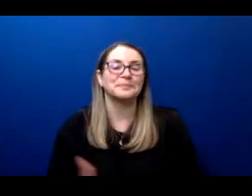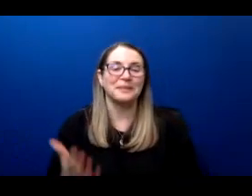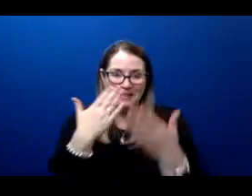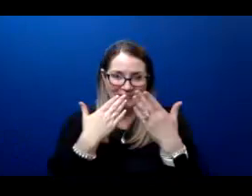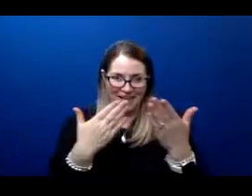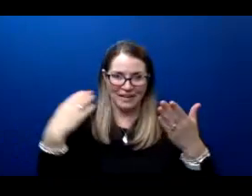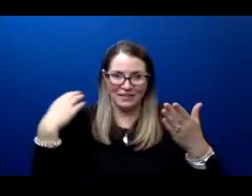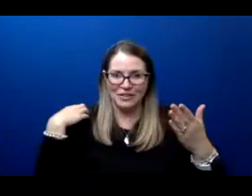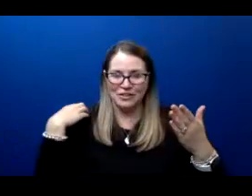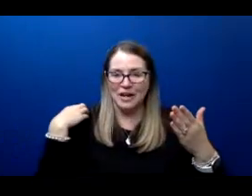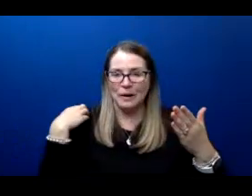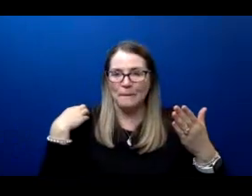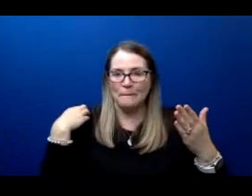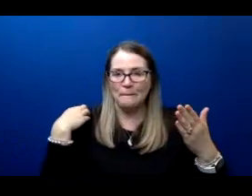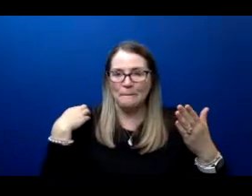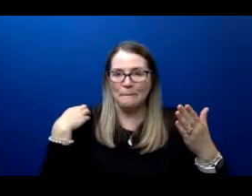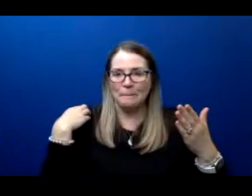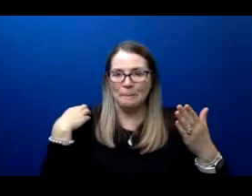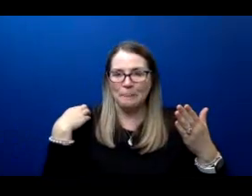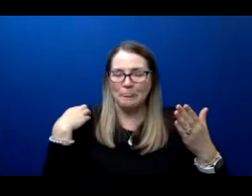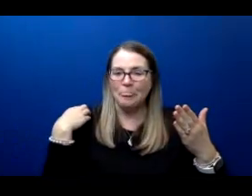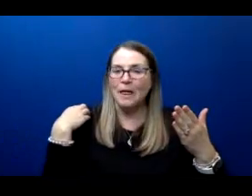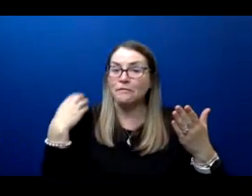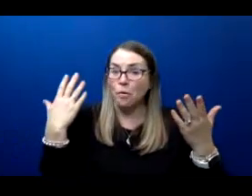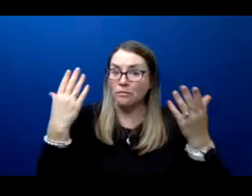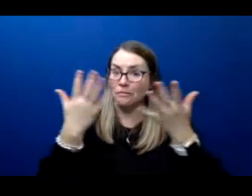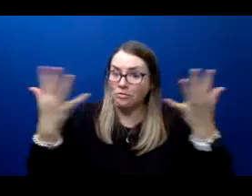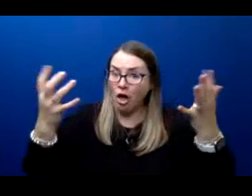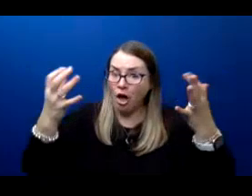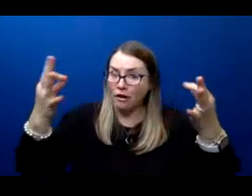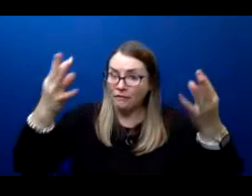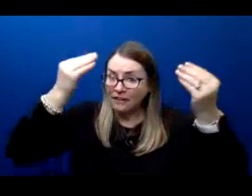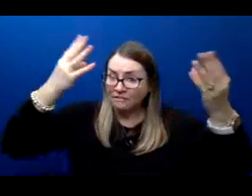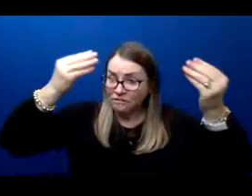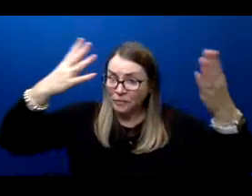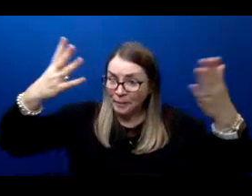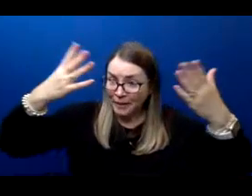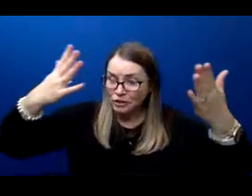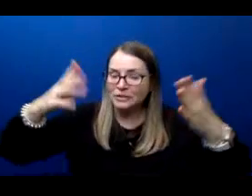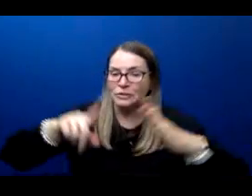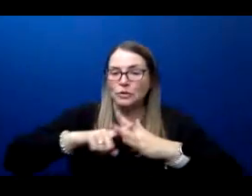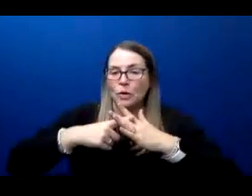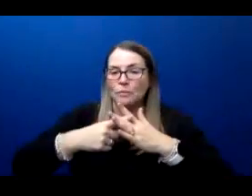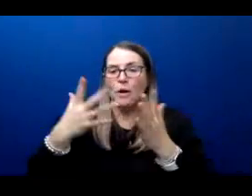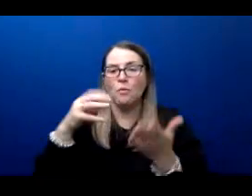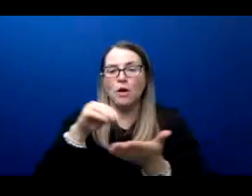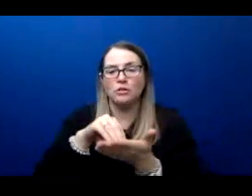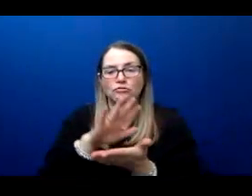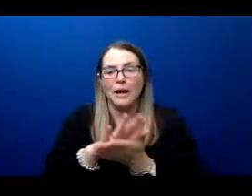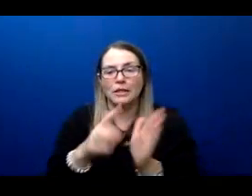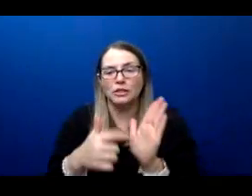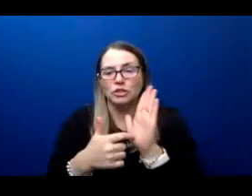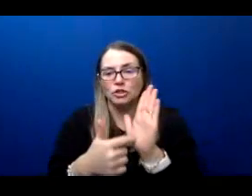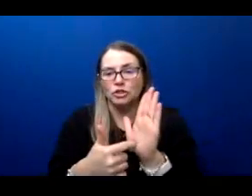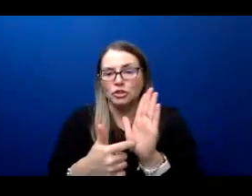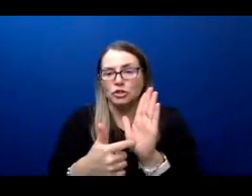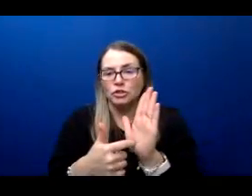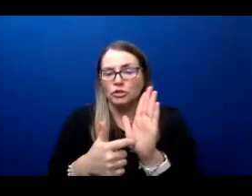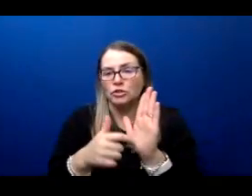for really informative opening remarks. I do want the record to show that Reverend Dr.